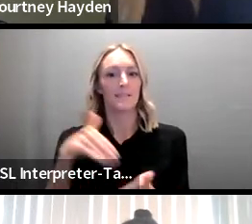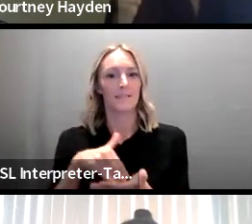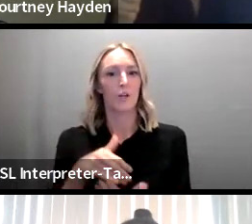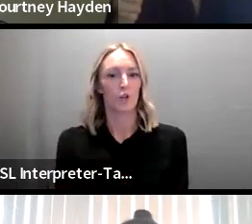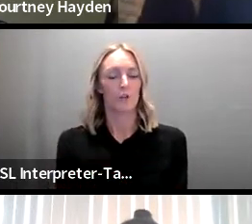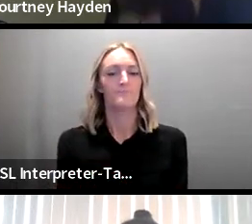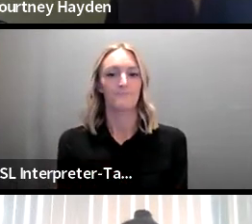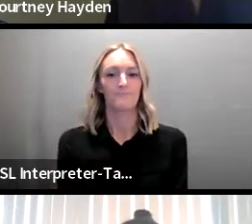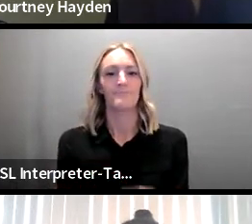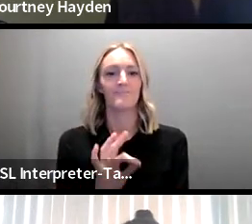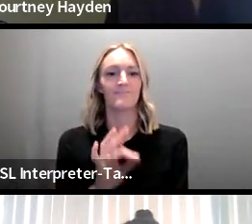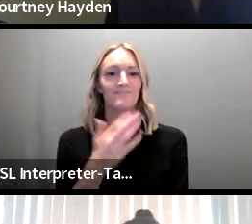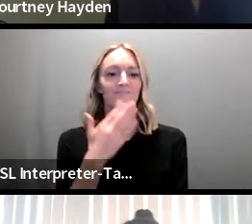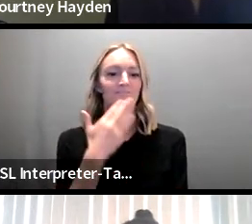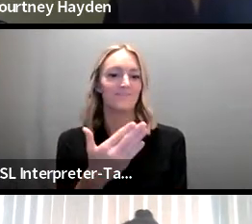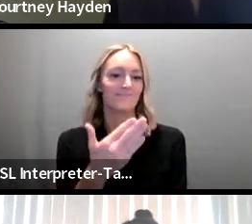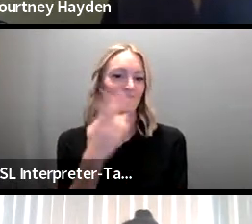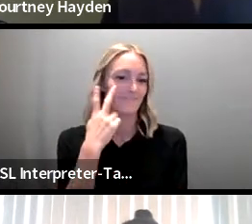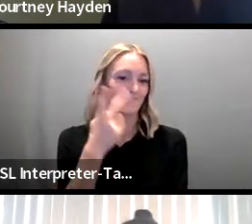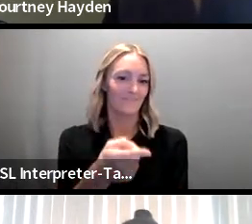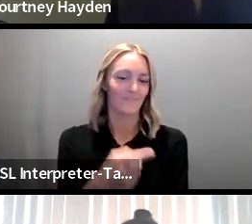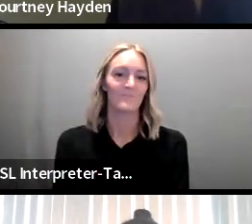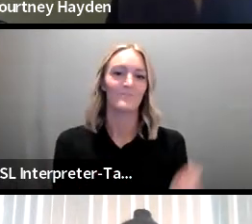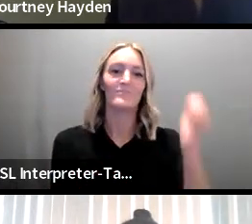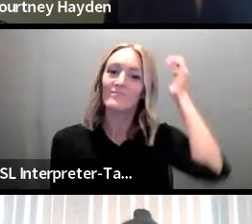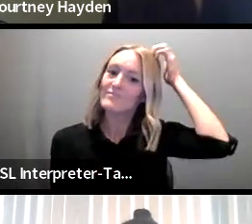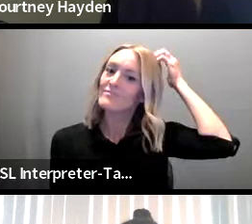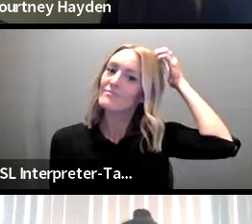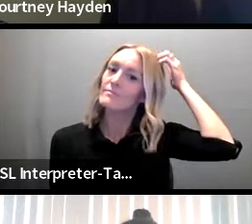Wonderful. Thank you. Great to see you. Thank you.